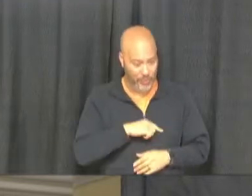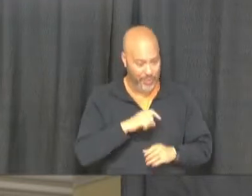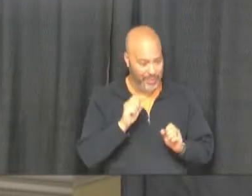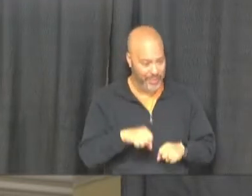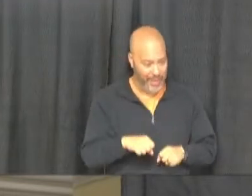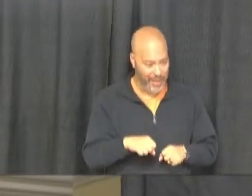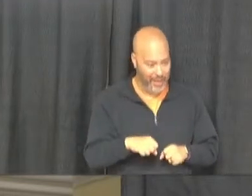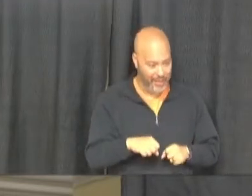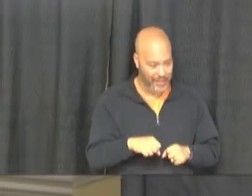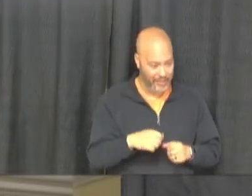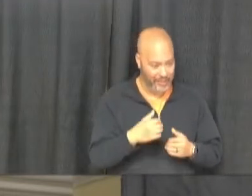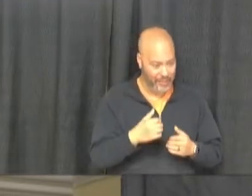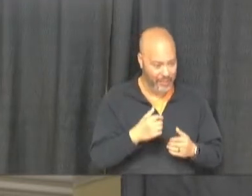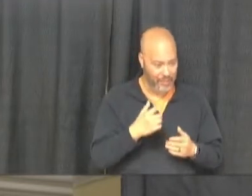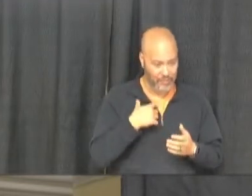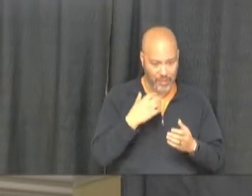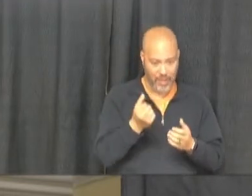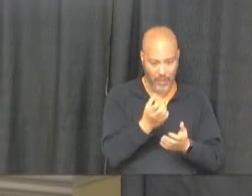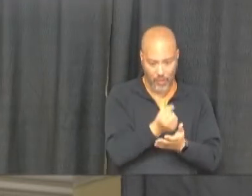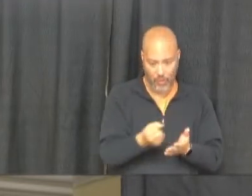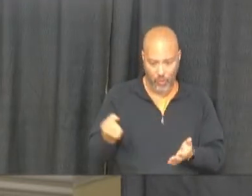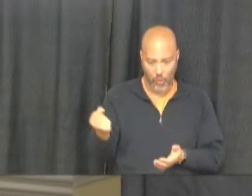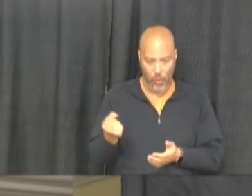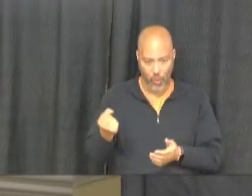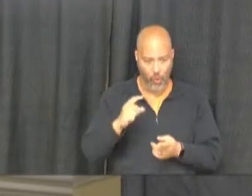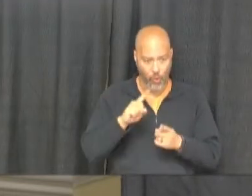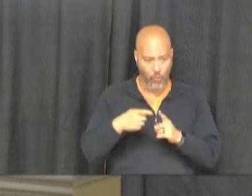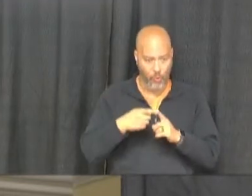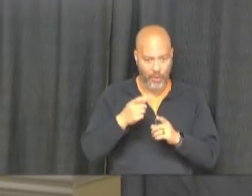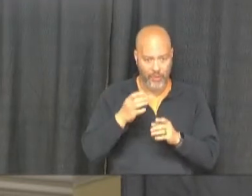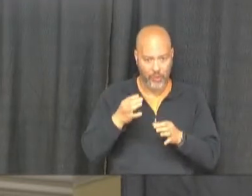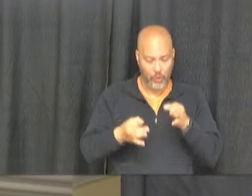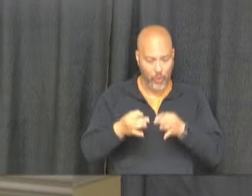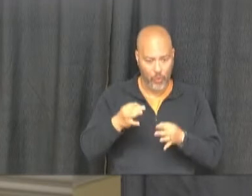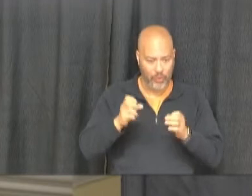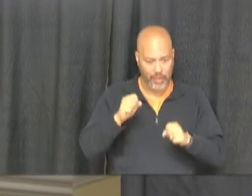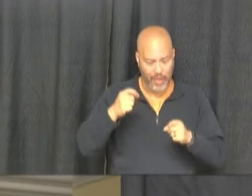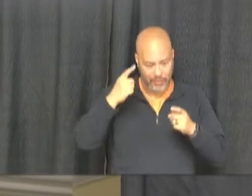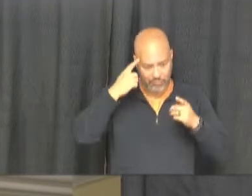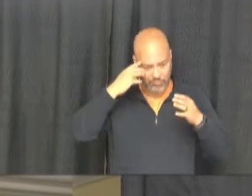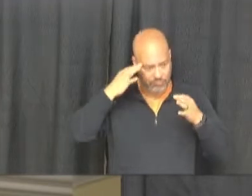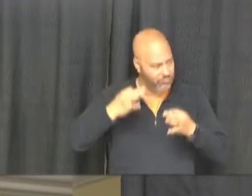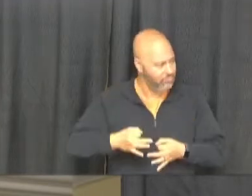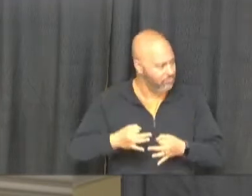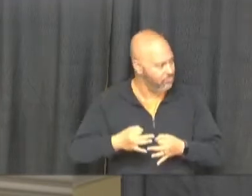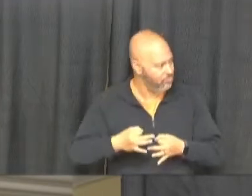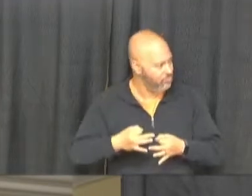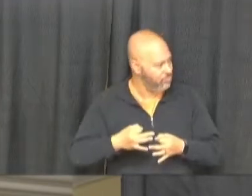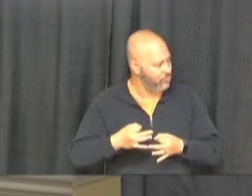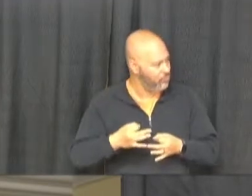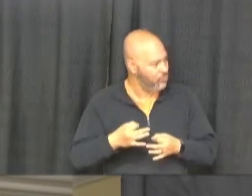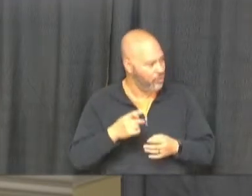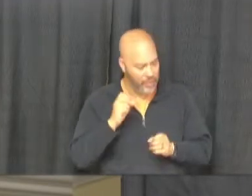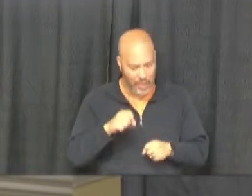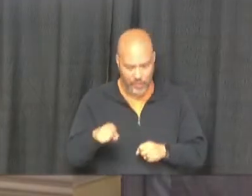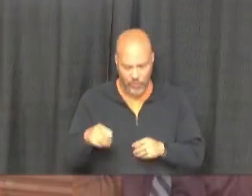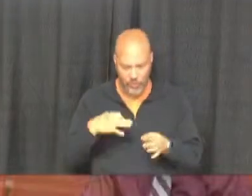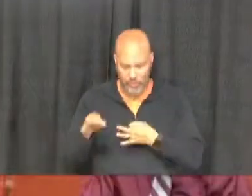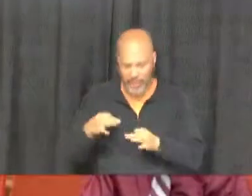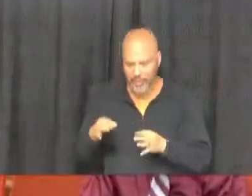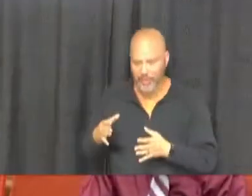set aside the fair market value for when the case is decided? I mean, Mr. Bittner, will you explain?